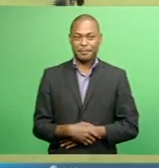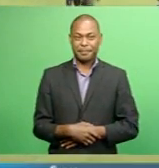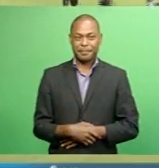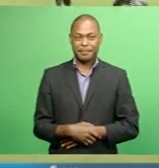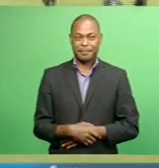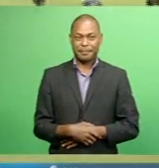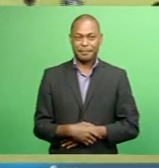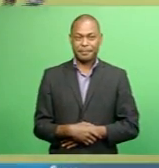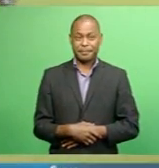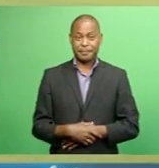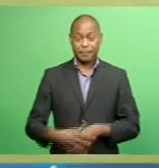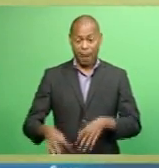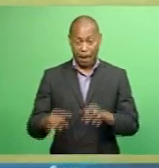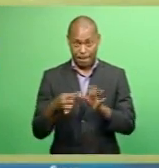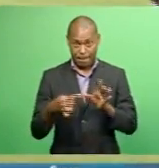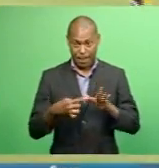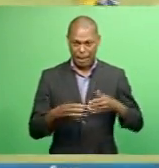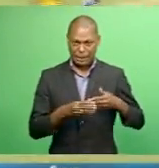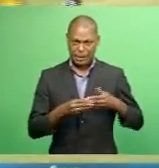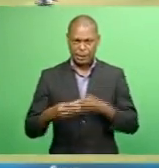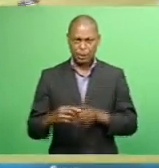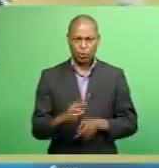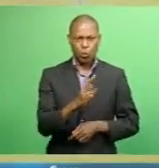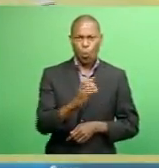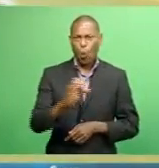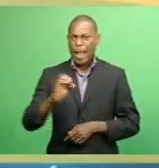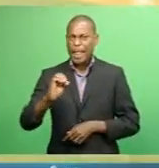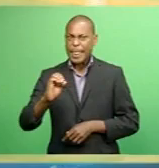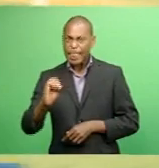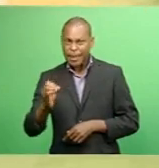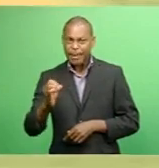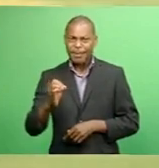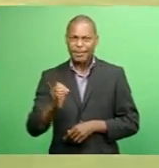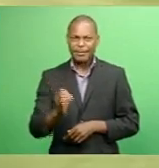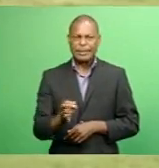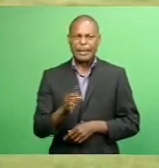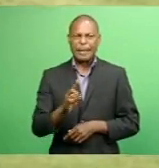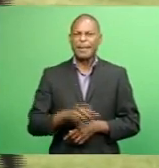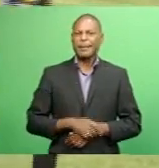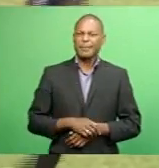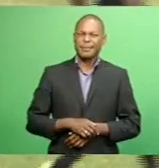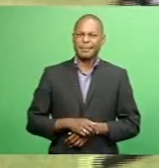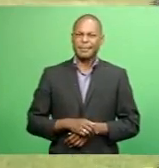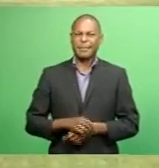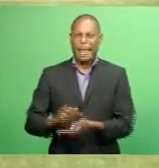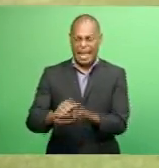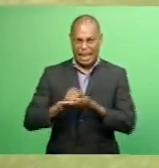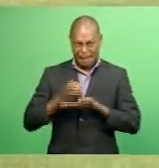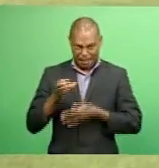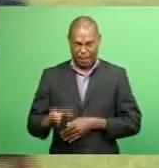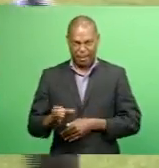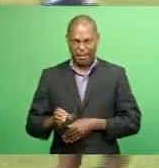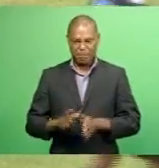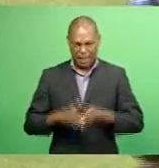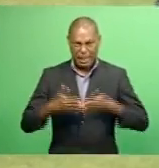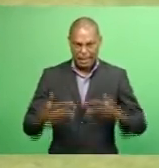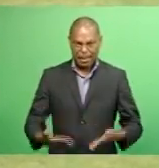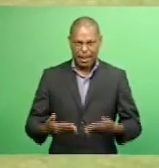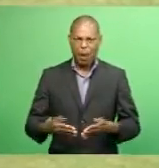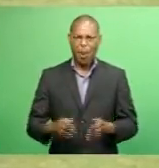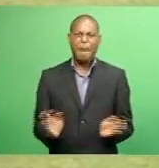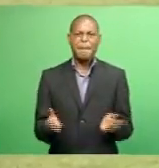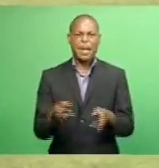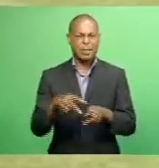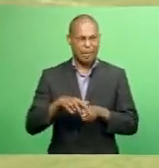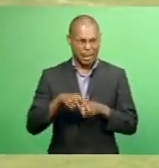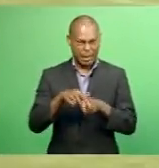Ba was leading 1-0 heading into the last quarter of the match when former Ba goalkeeper Isikeli Sevanaya, who is now playing for Nadronga,